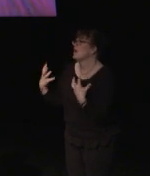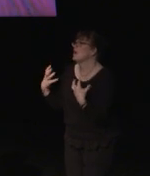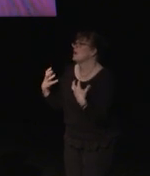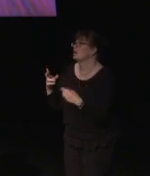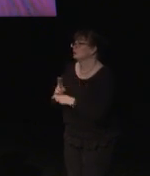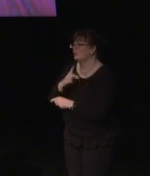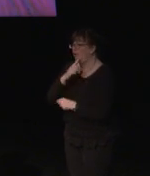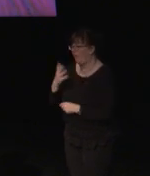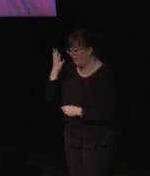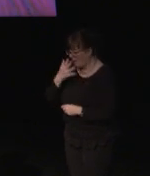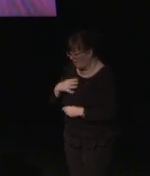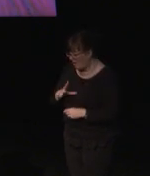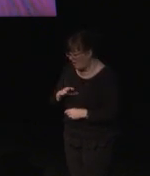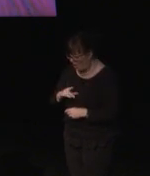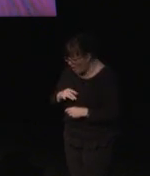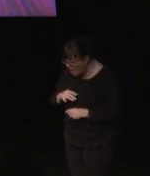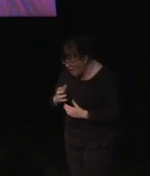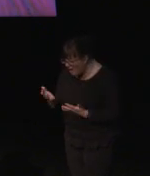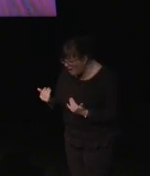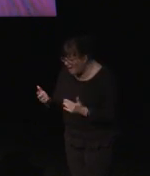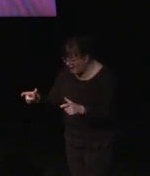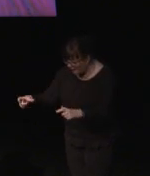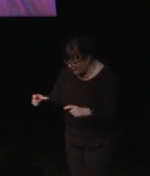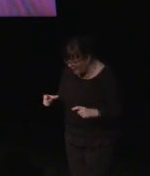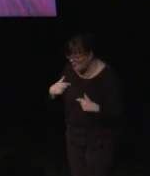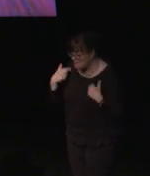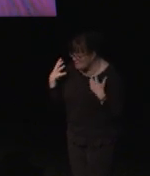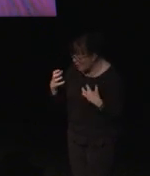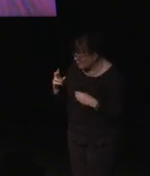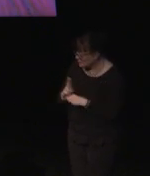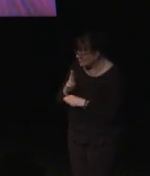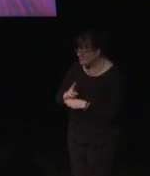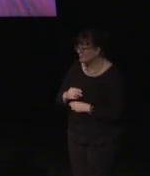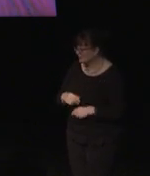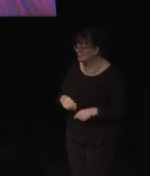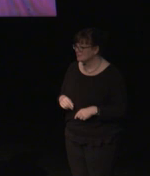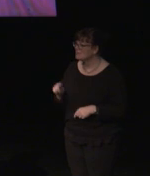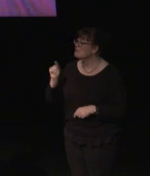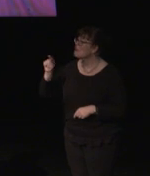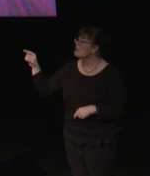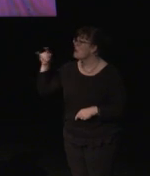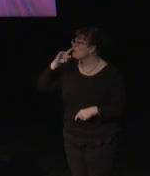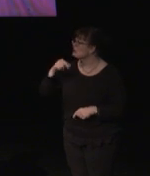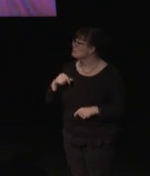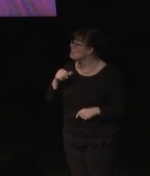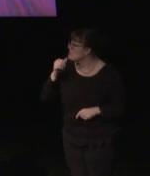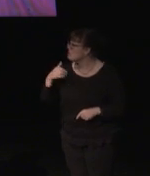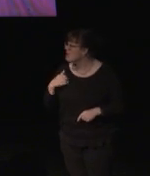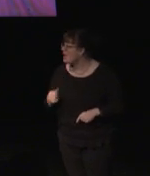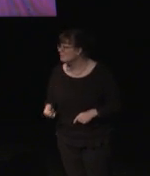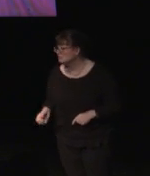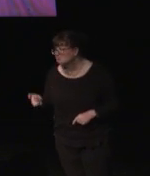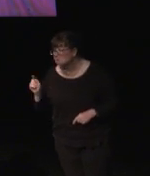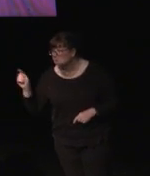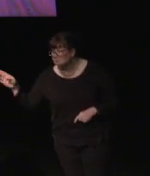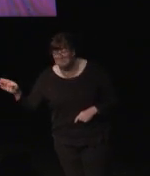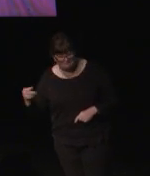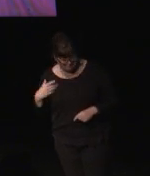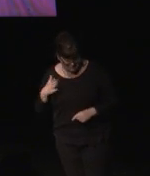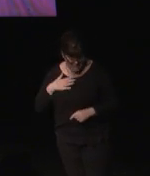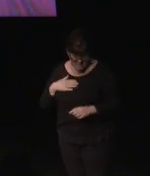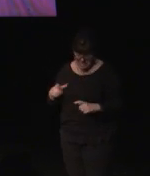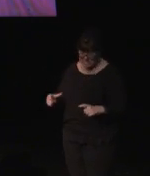it looks cool, and they'd be cool if they used it, right? It's something that the other kids don't have. That's cool, not weird and